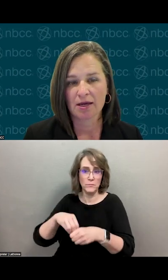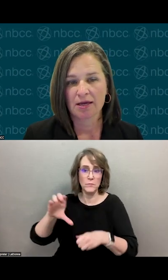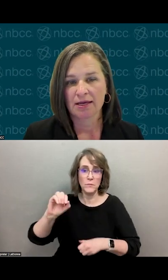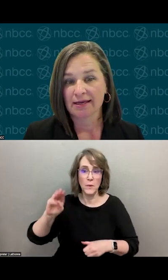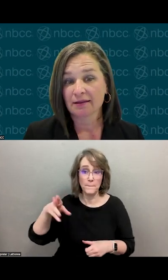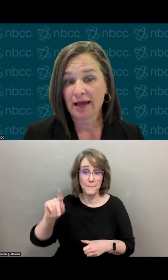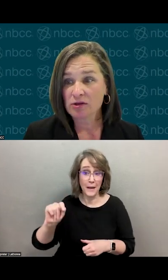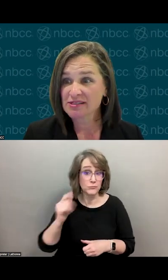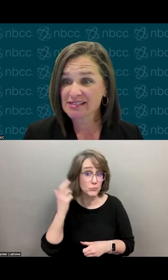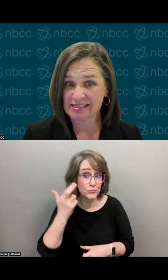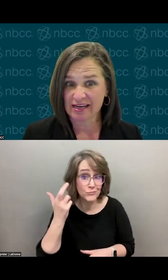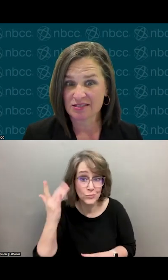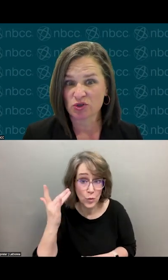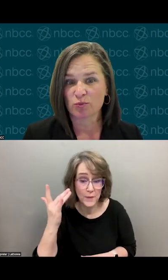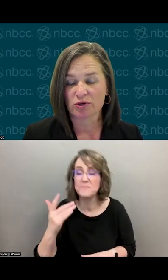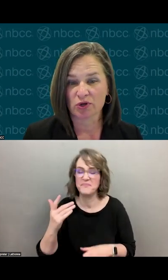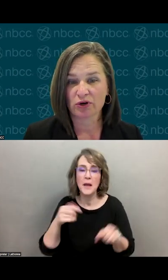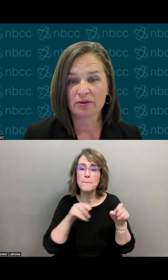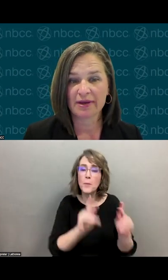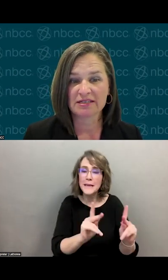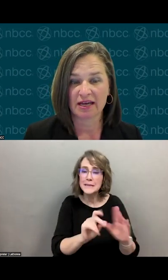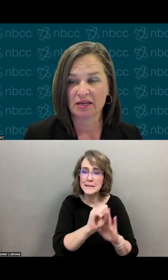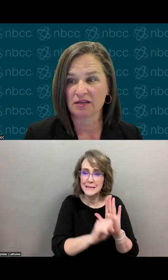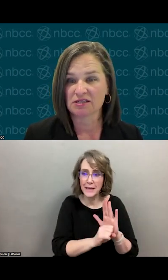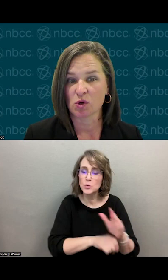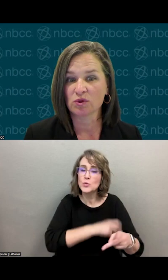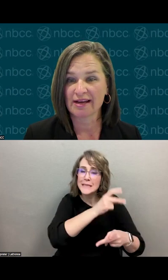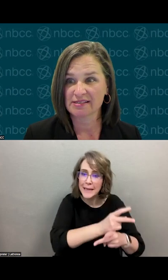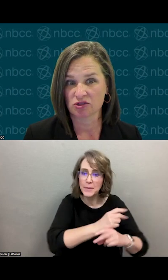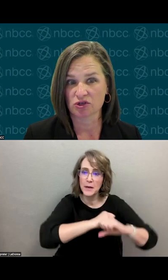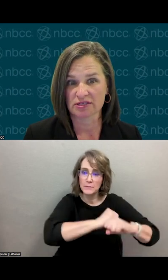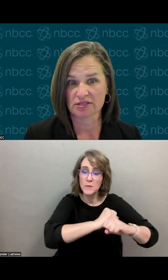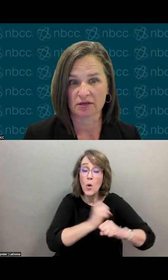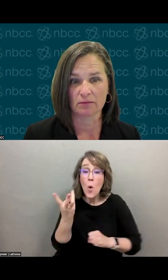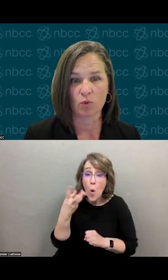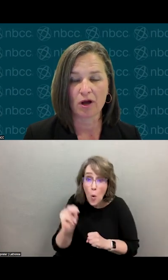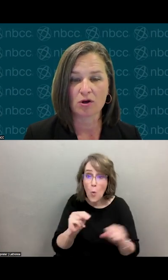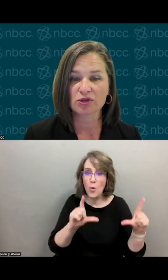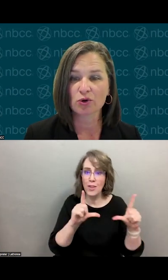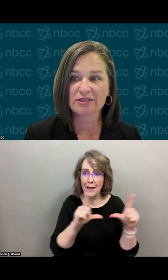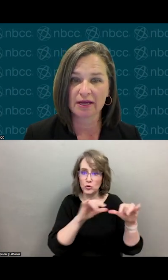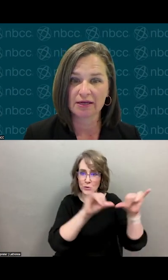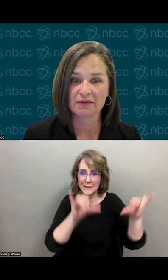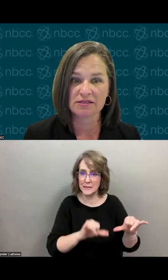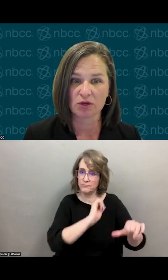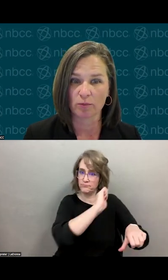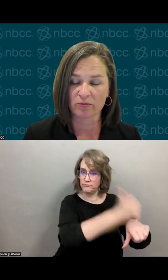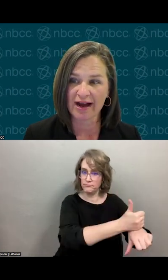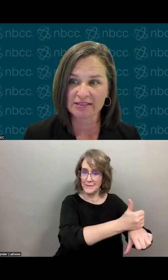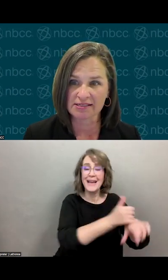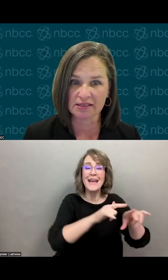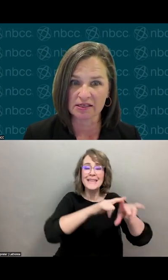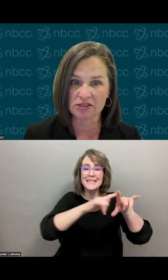why. It allows the state to preserve and maintain its own licensure system while also retaining the scope